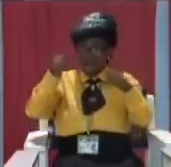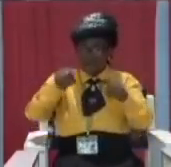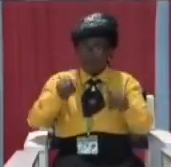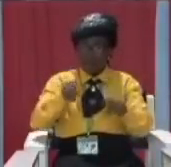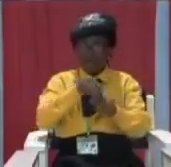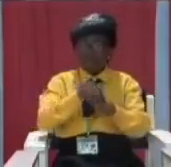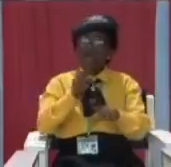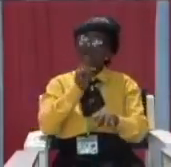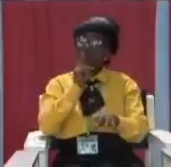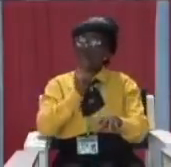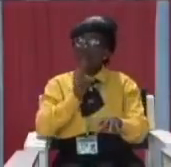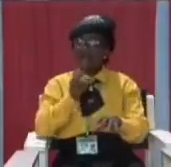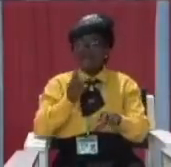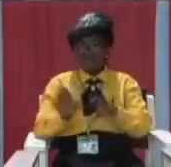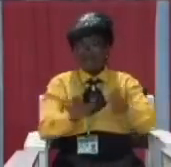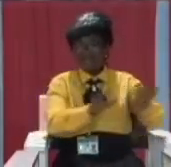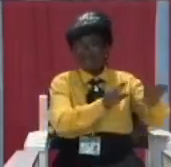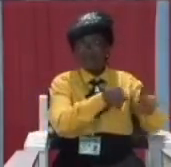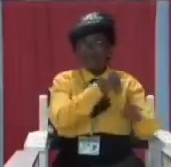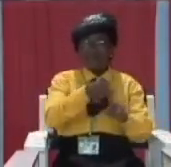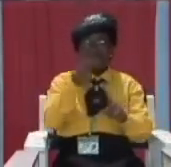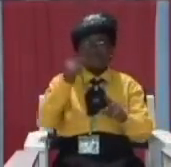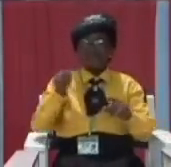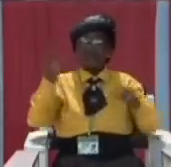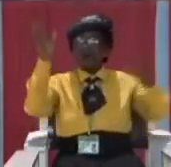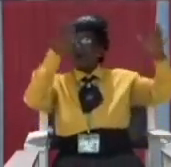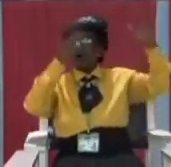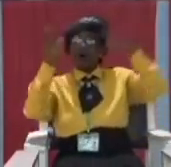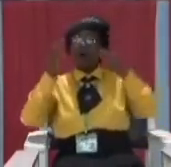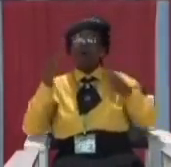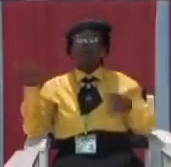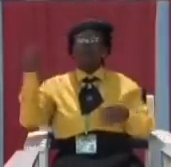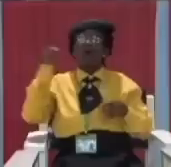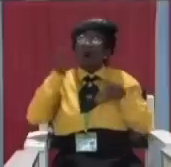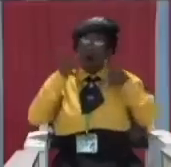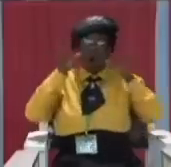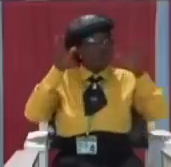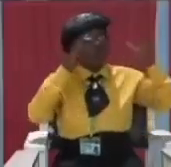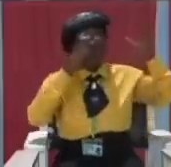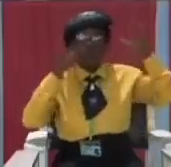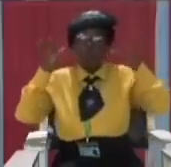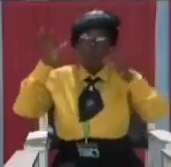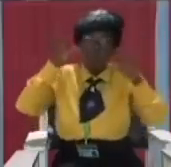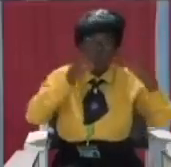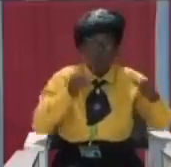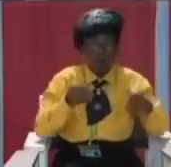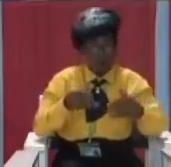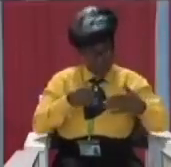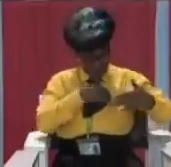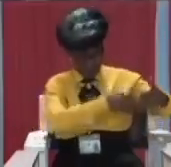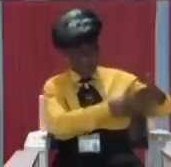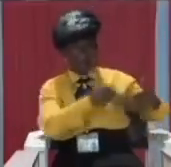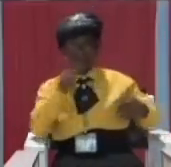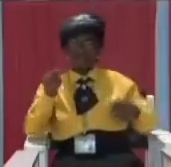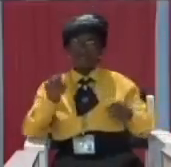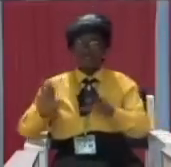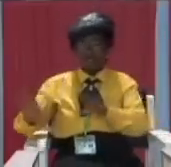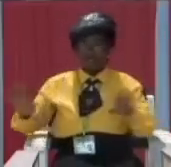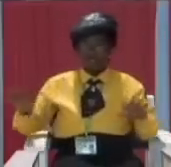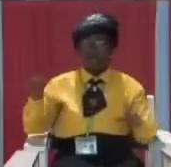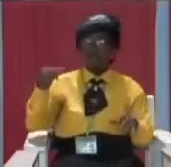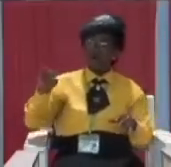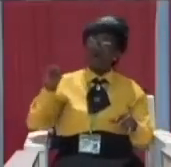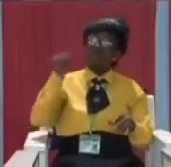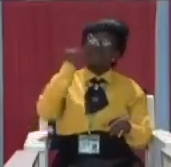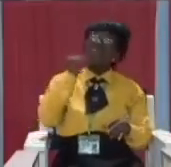When the wind was blowing behind the children of Israel, the Red Sea parted.